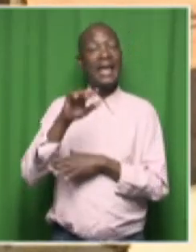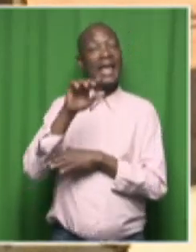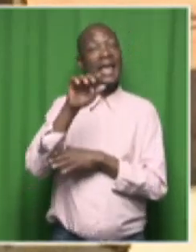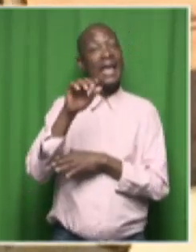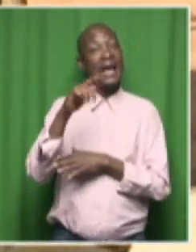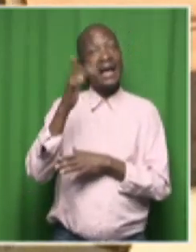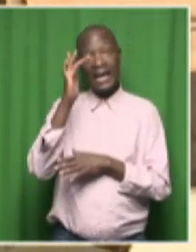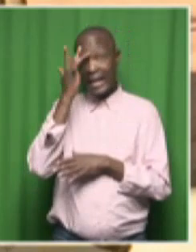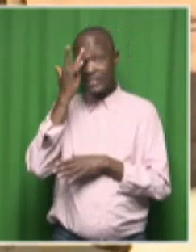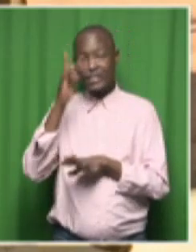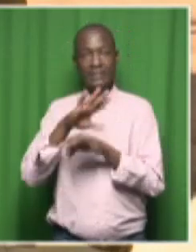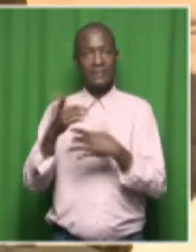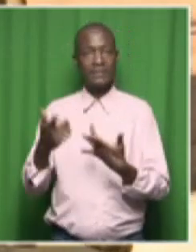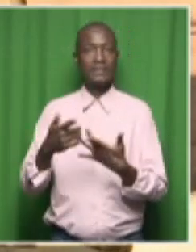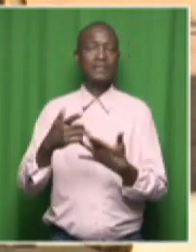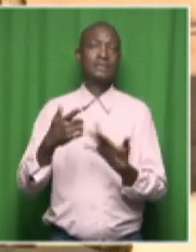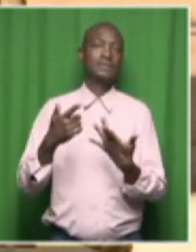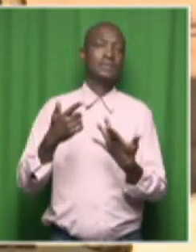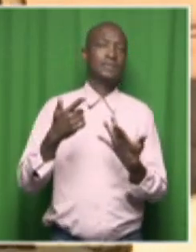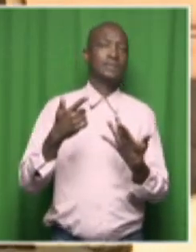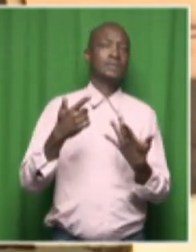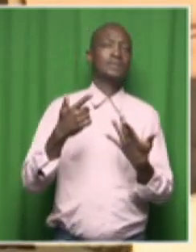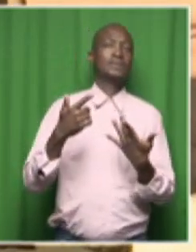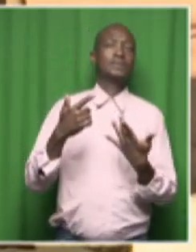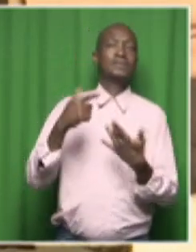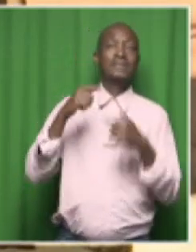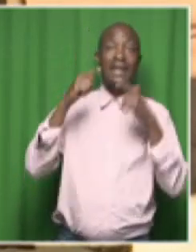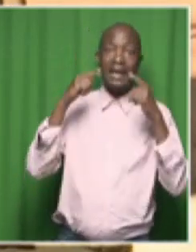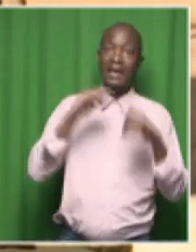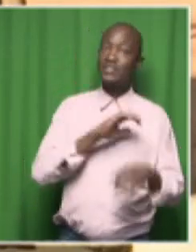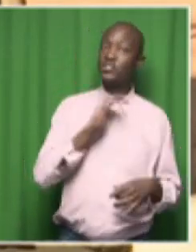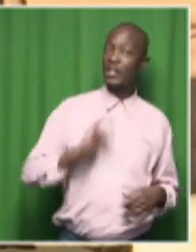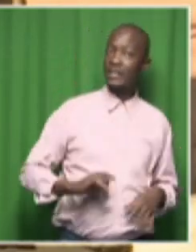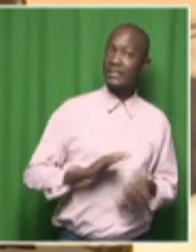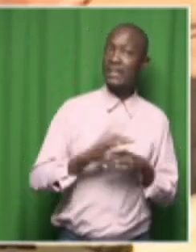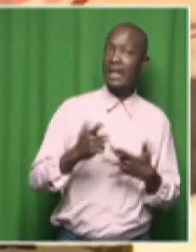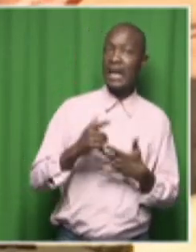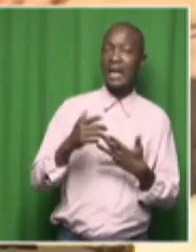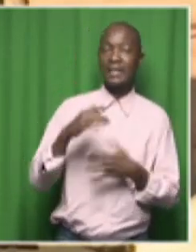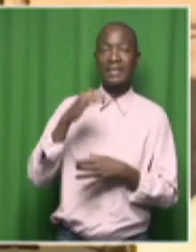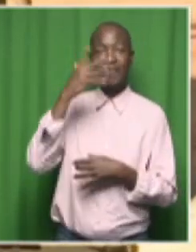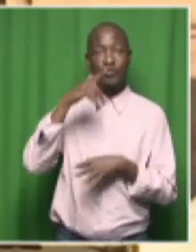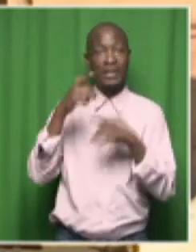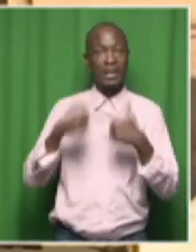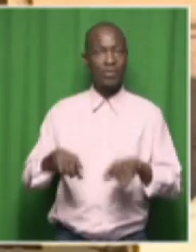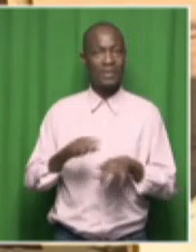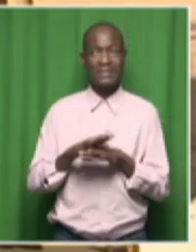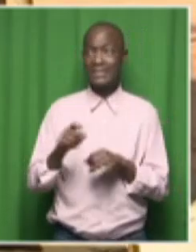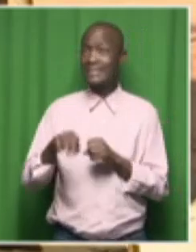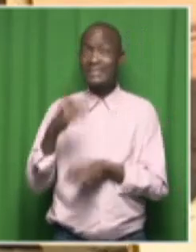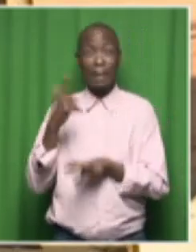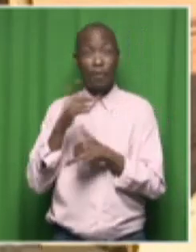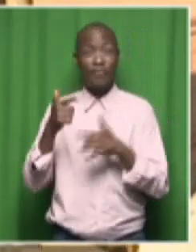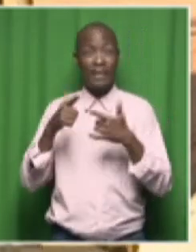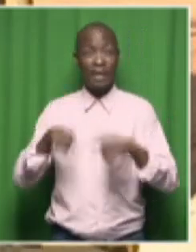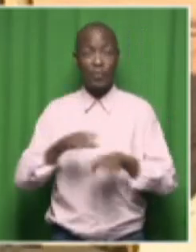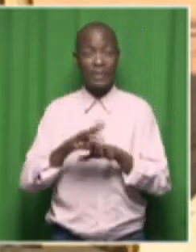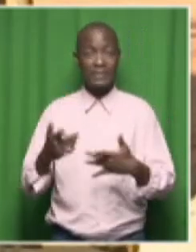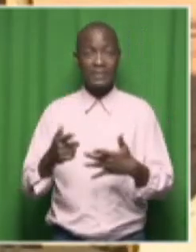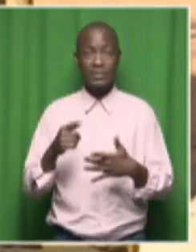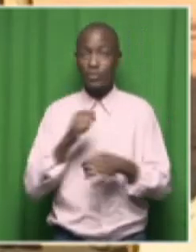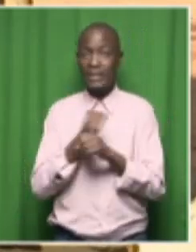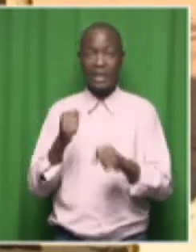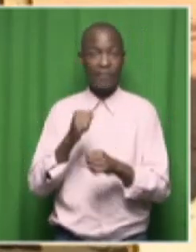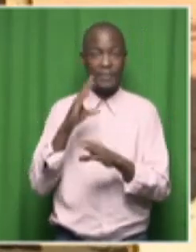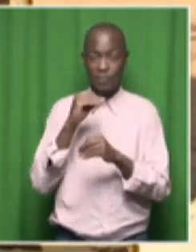languages. This study, I mean, does it worry you to think that perhaps some of our languages won't even be spoken by future generations?